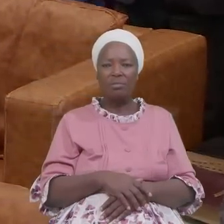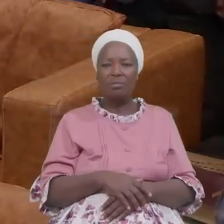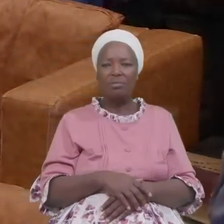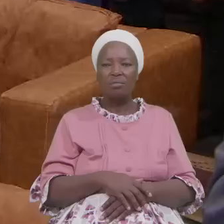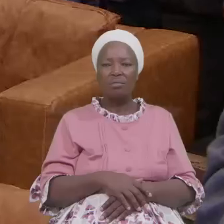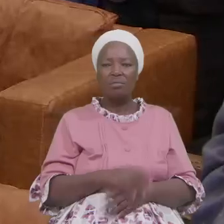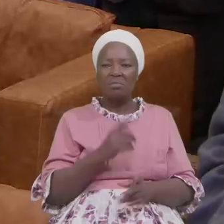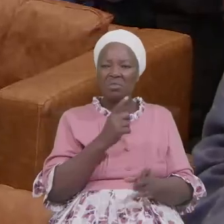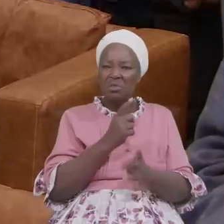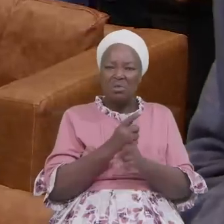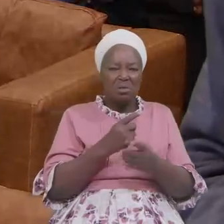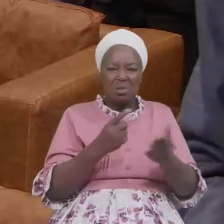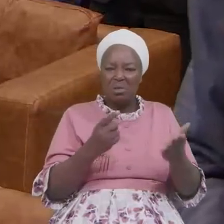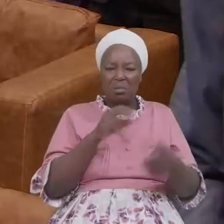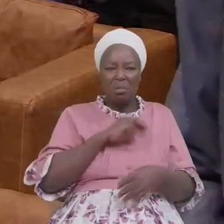Nominal member